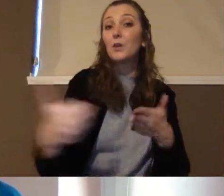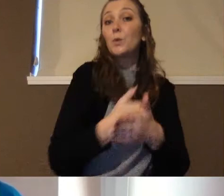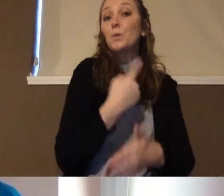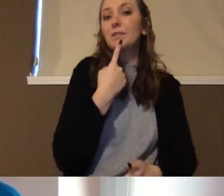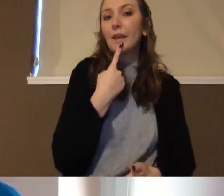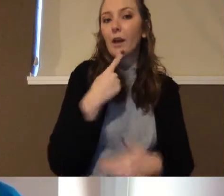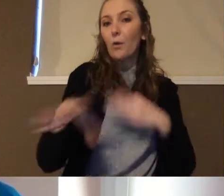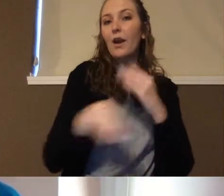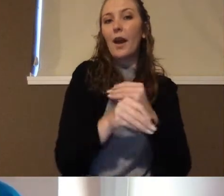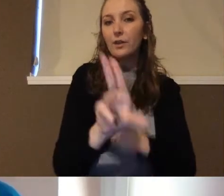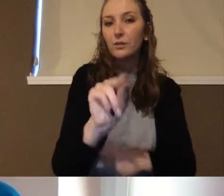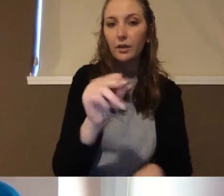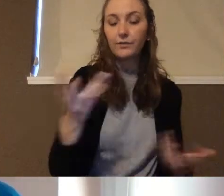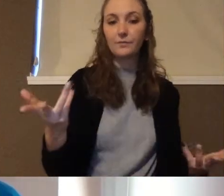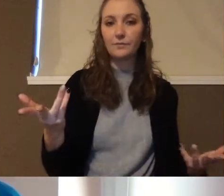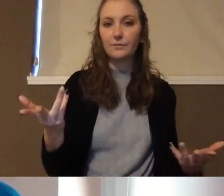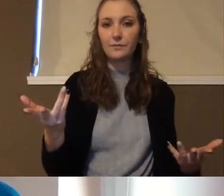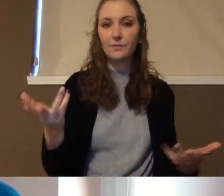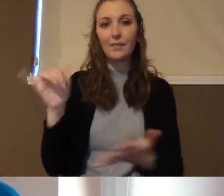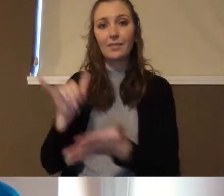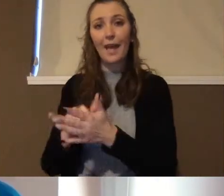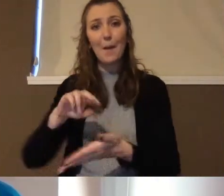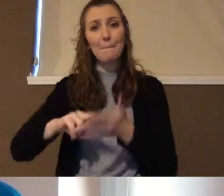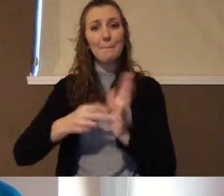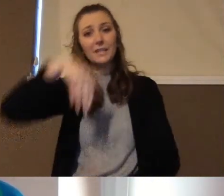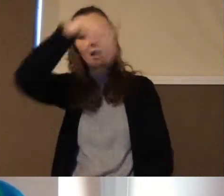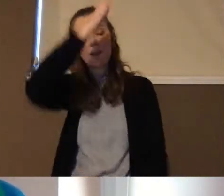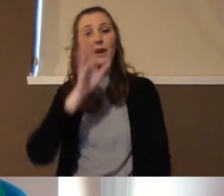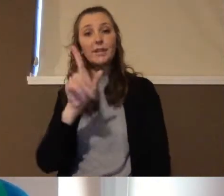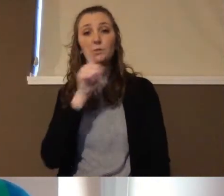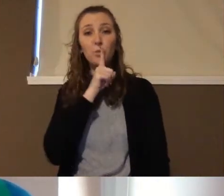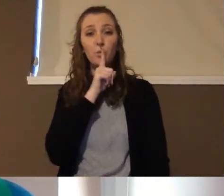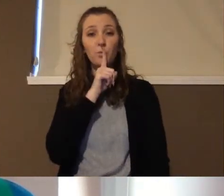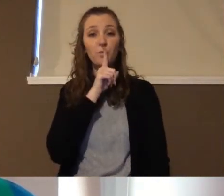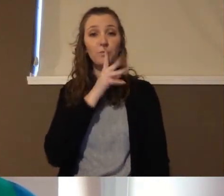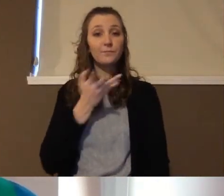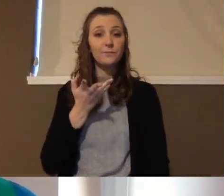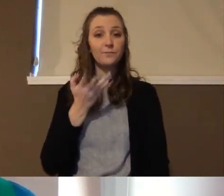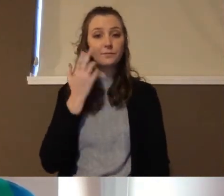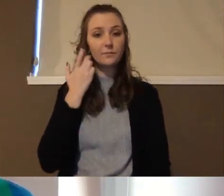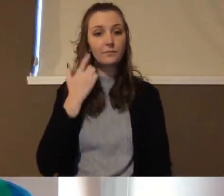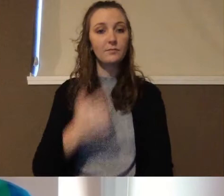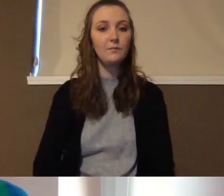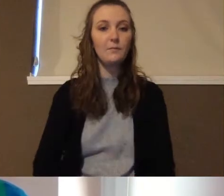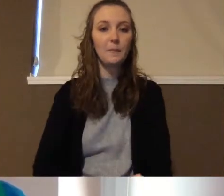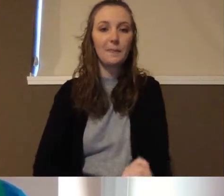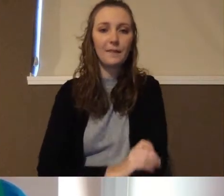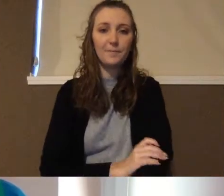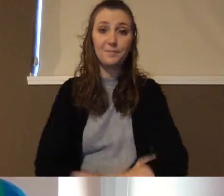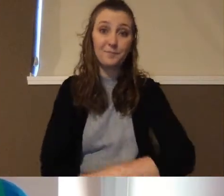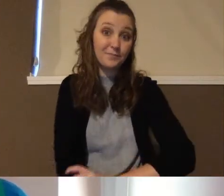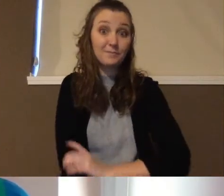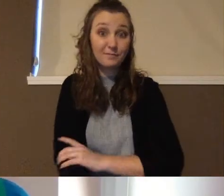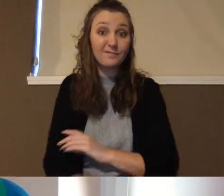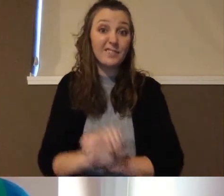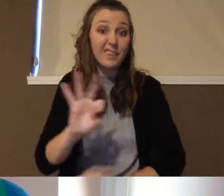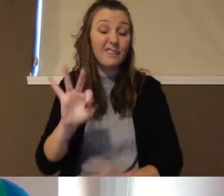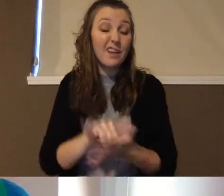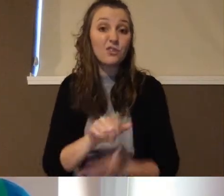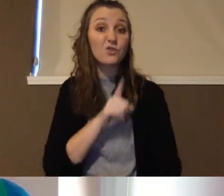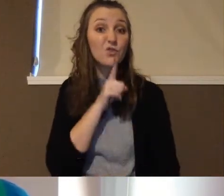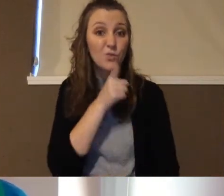but God doesn't have anything else to say. God doesn't have anything new to say. God is no